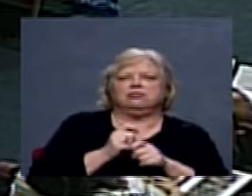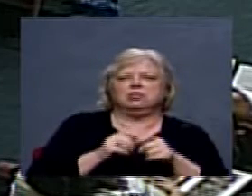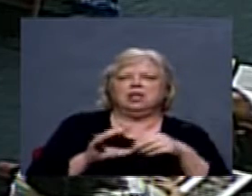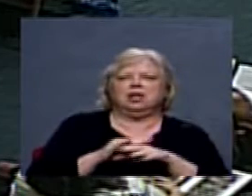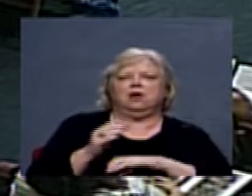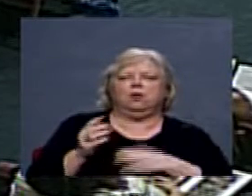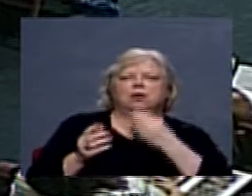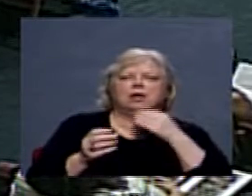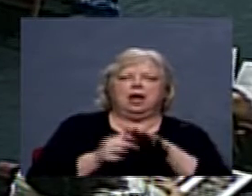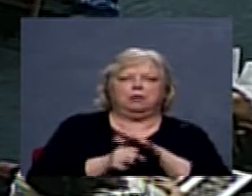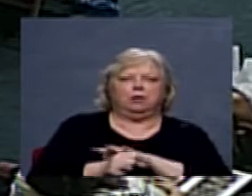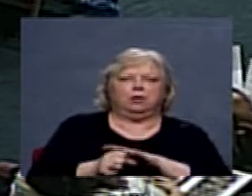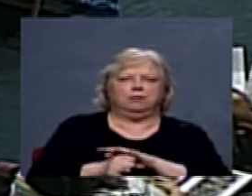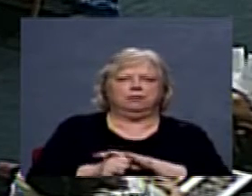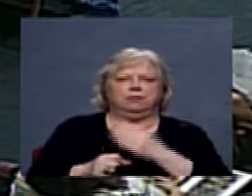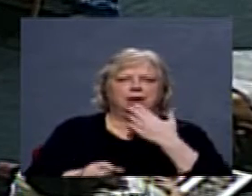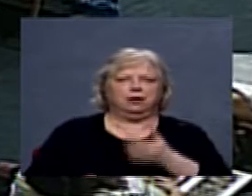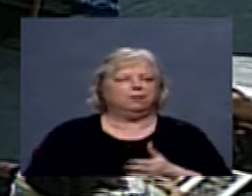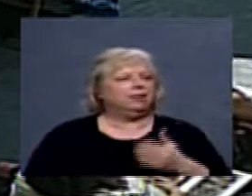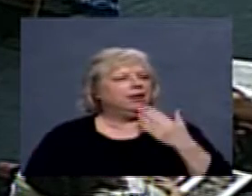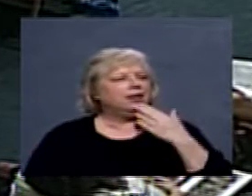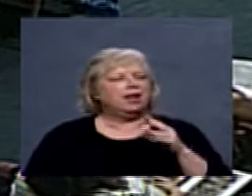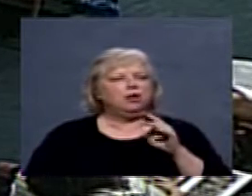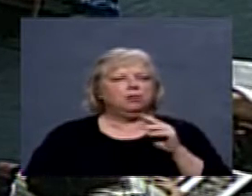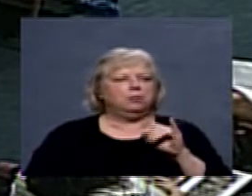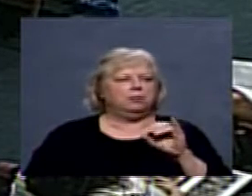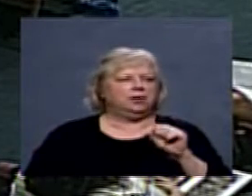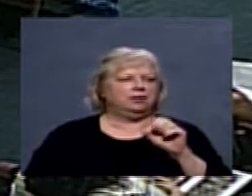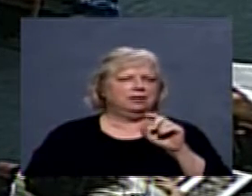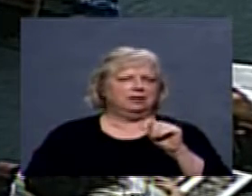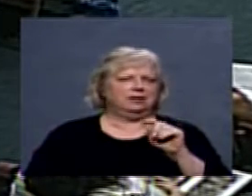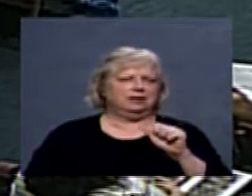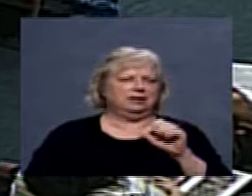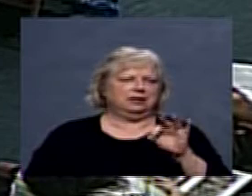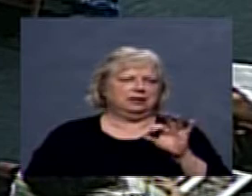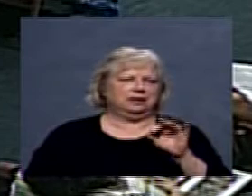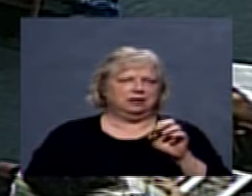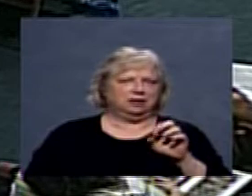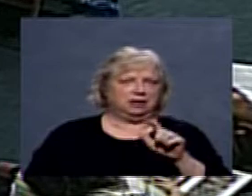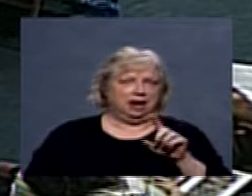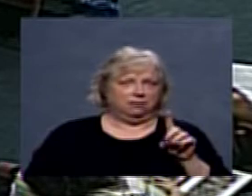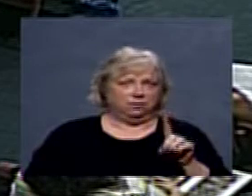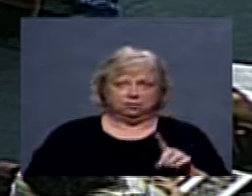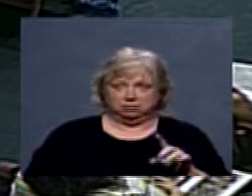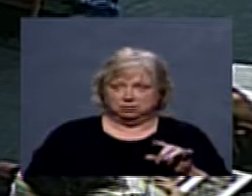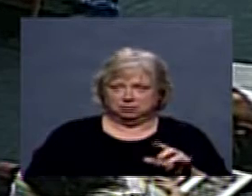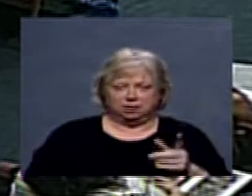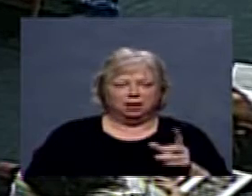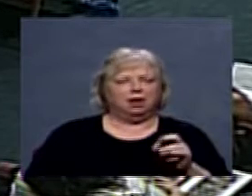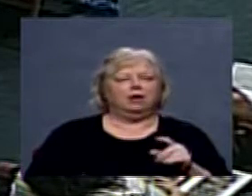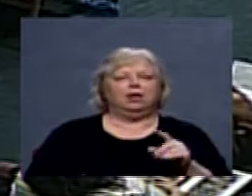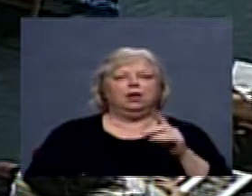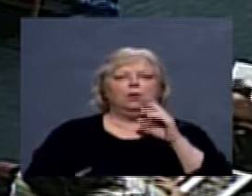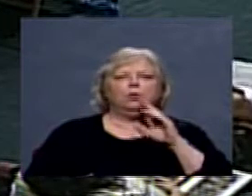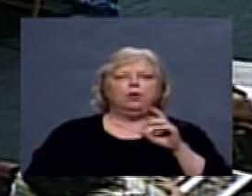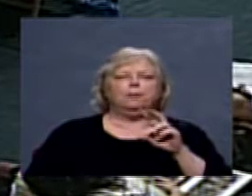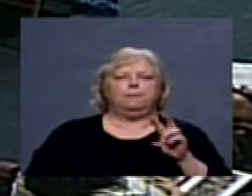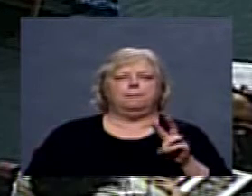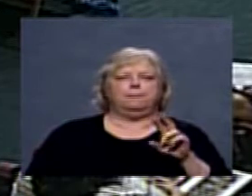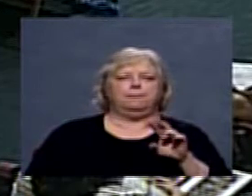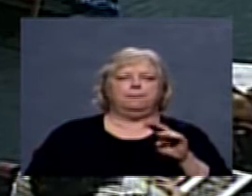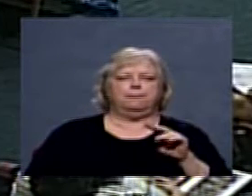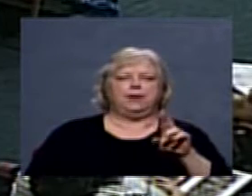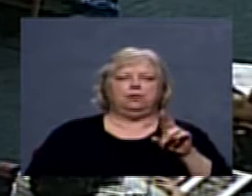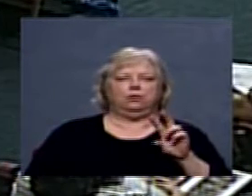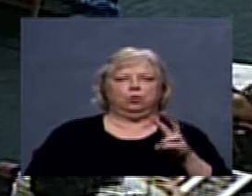Thank you, Ms. Staffield. Is that it? Okay. Would Mr. Whitfield like to come back